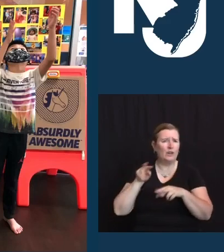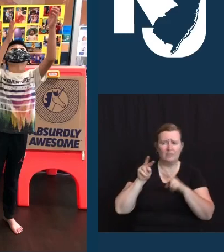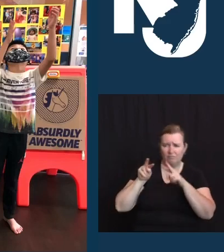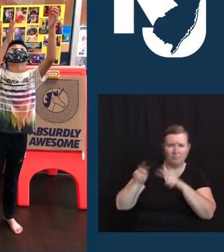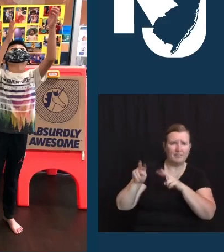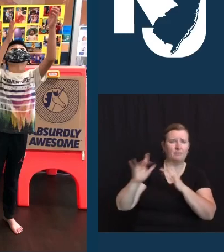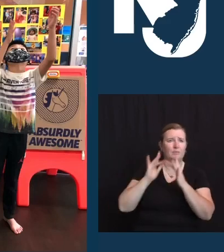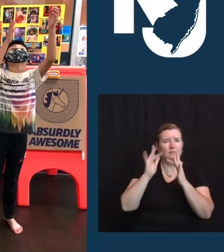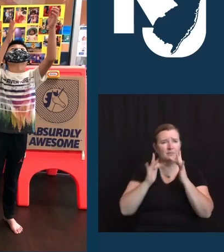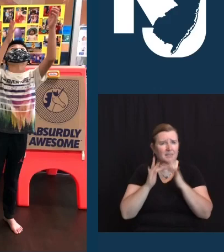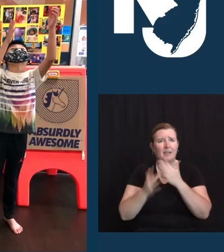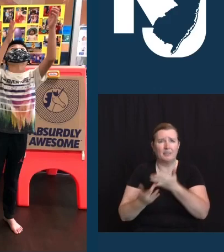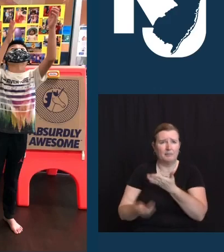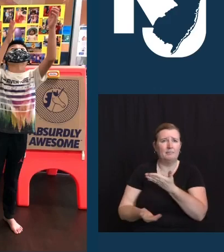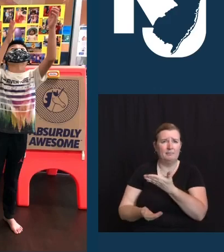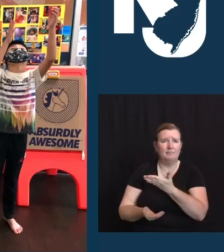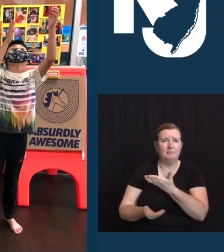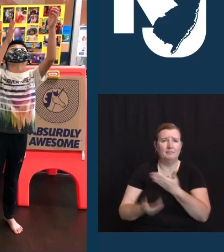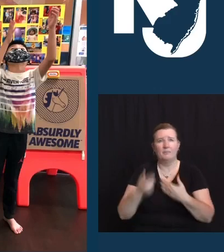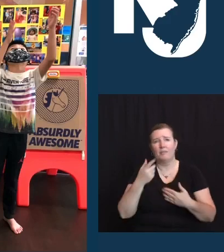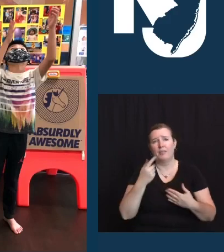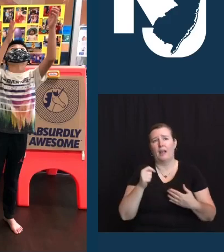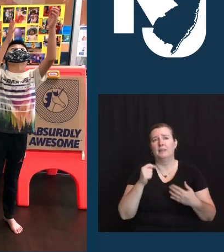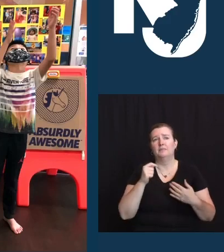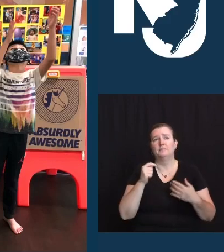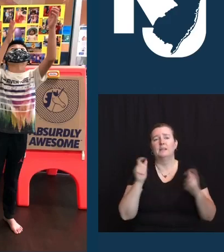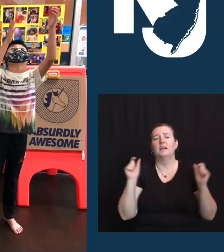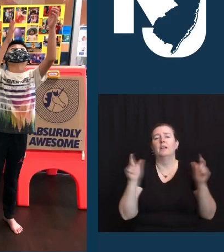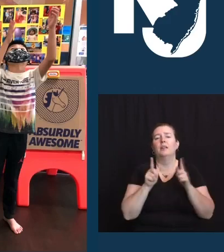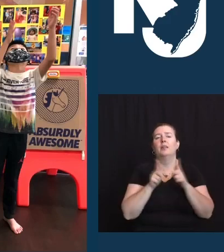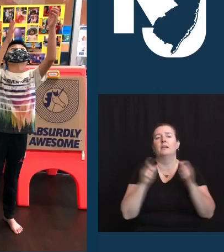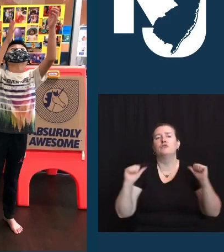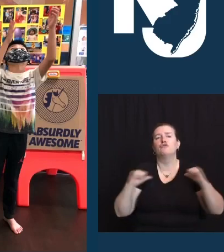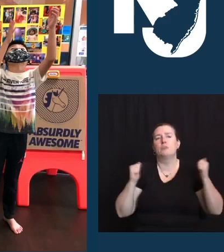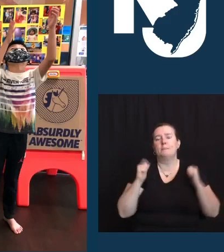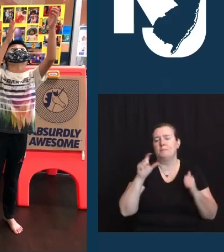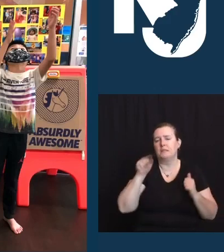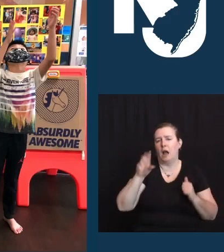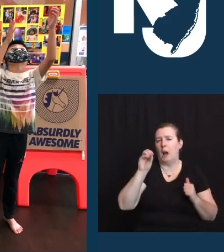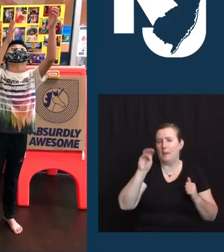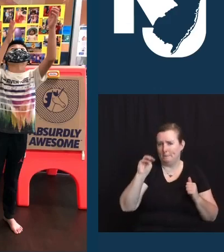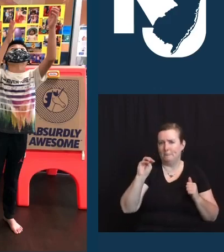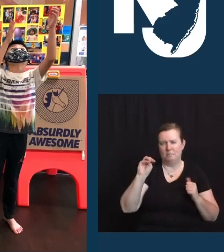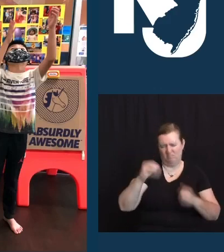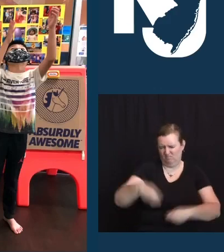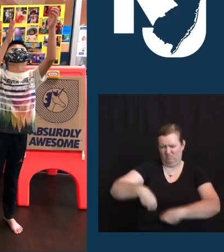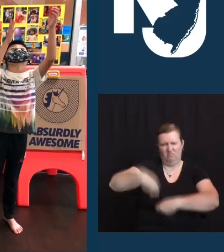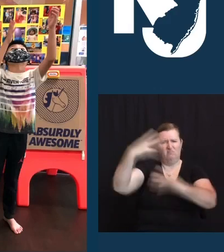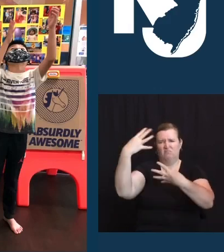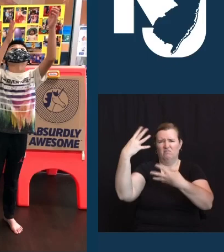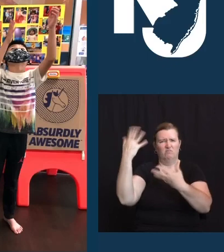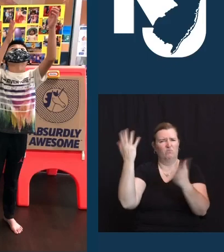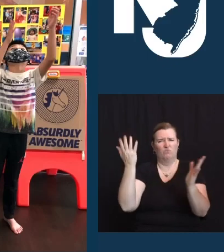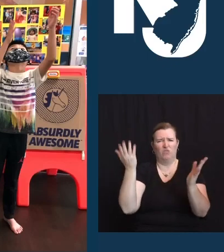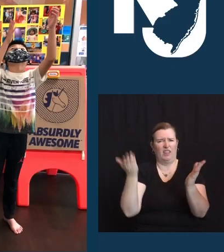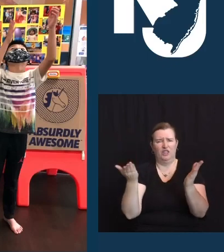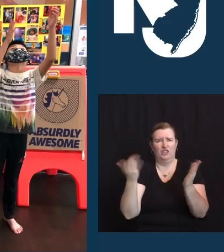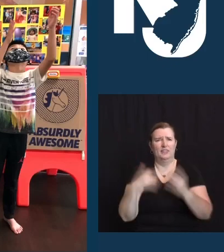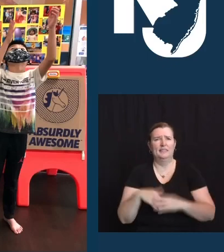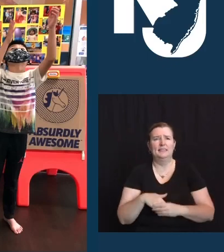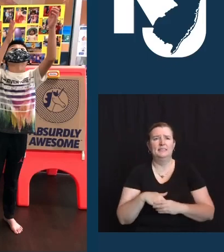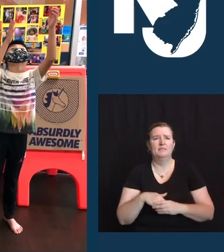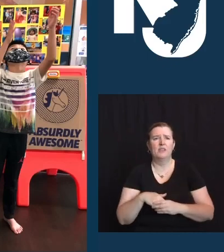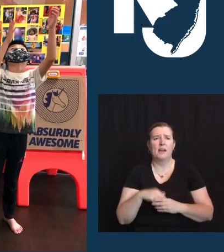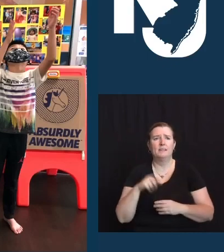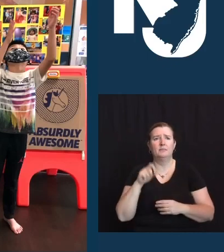It's thelittlegym.com, thelittlegym.com, and then when you pull that up, you punch in their zip code, which is 08844,